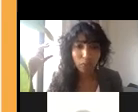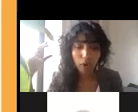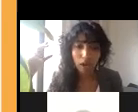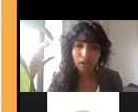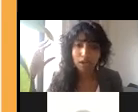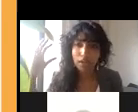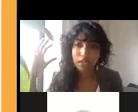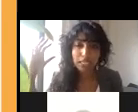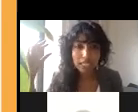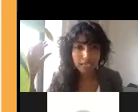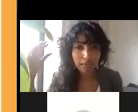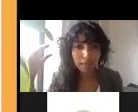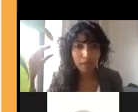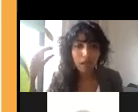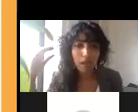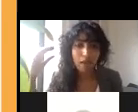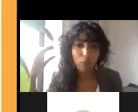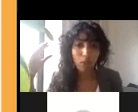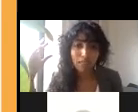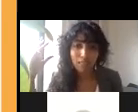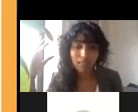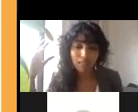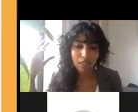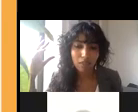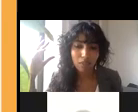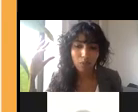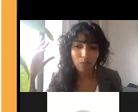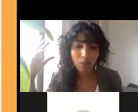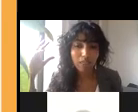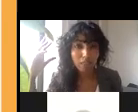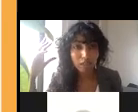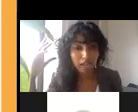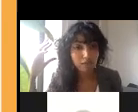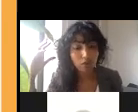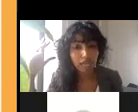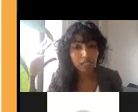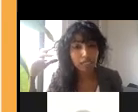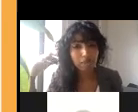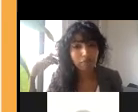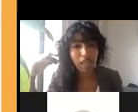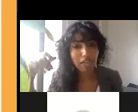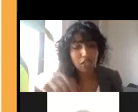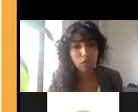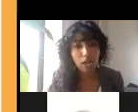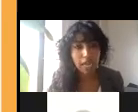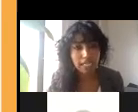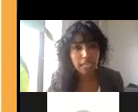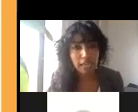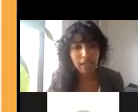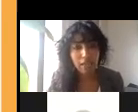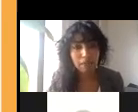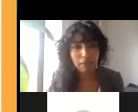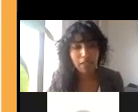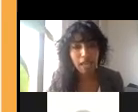and report system with the kind of direct action and